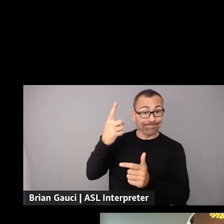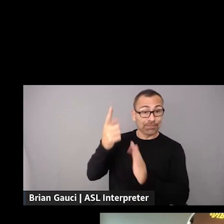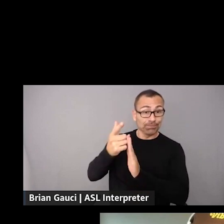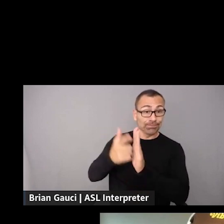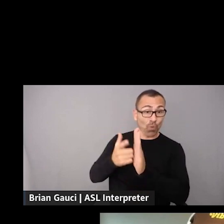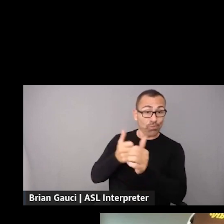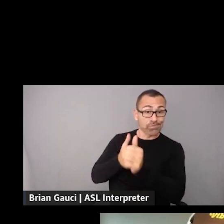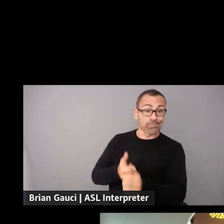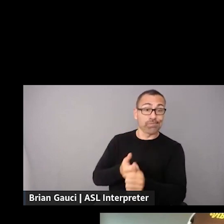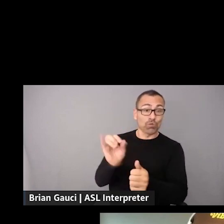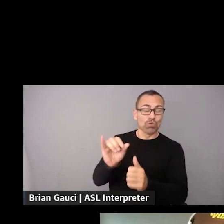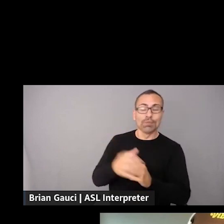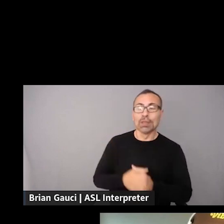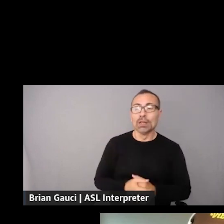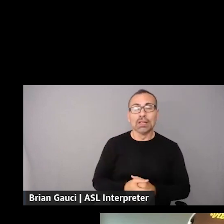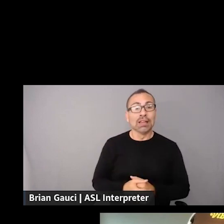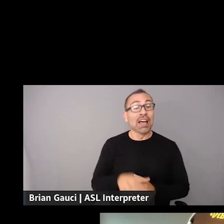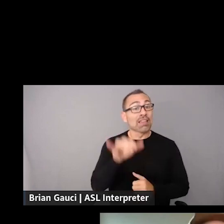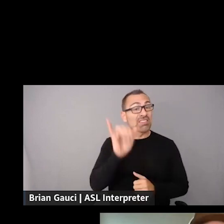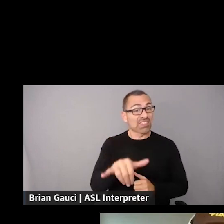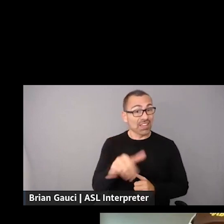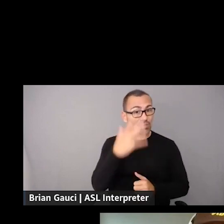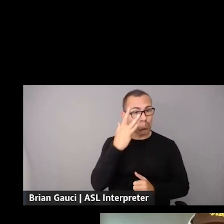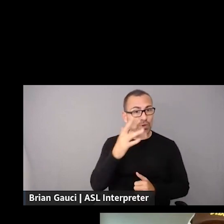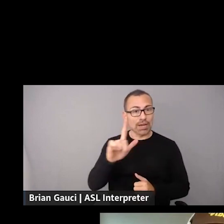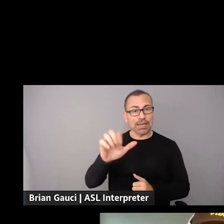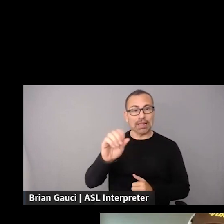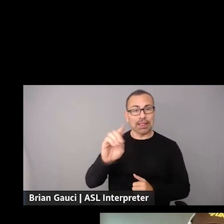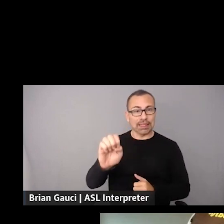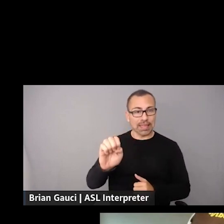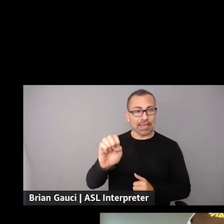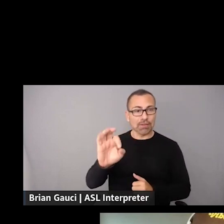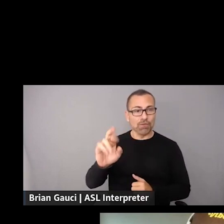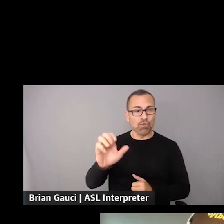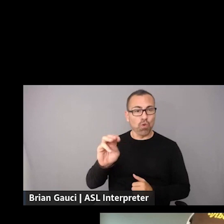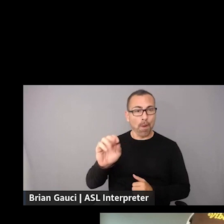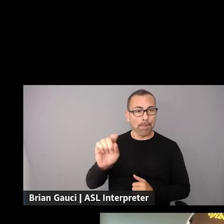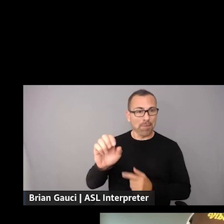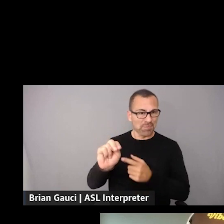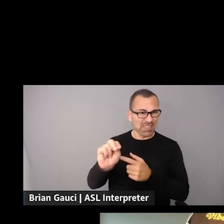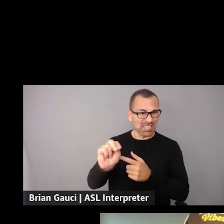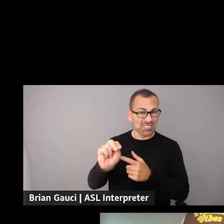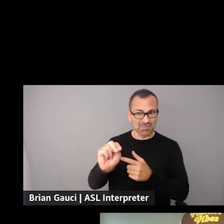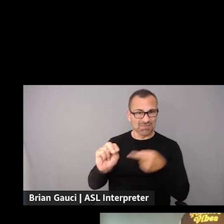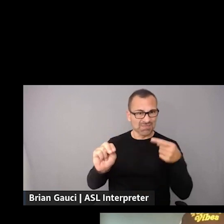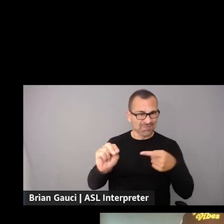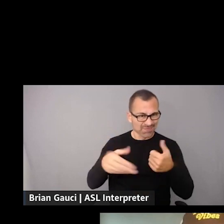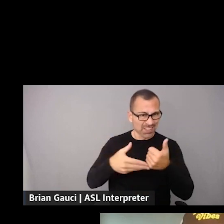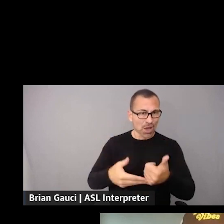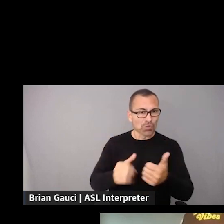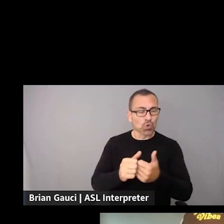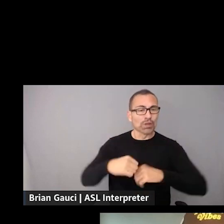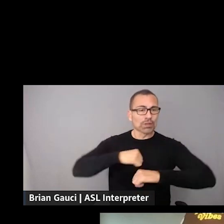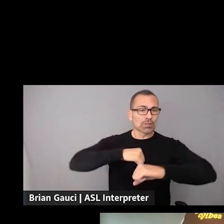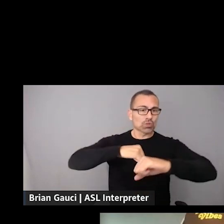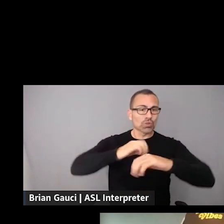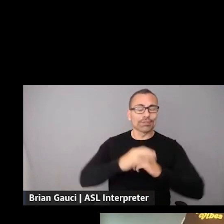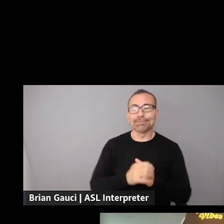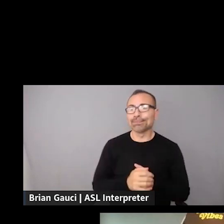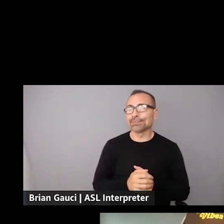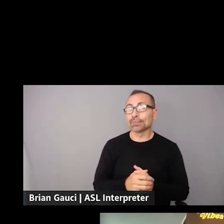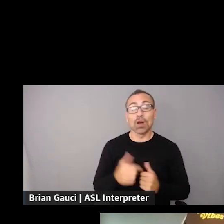where Lake Formation comes into play to help with that security. We interact with